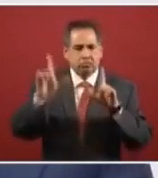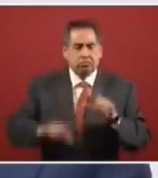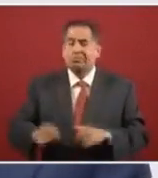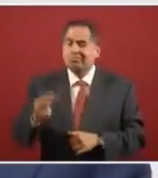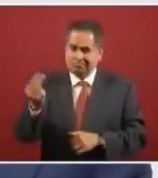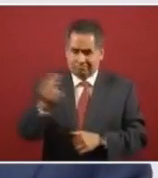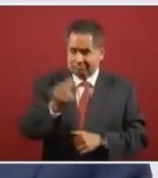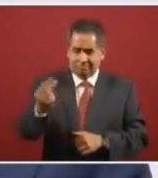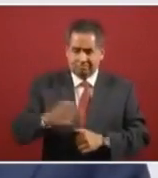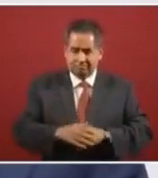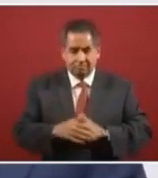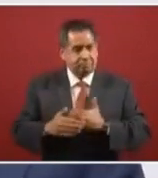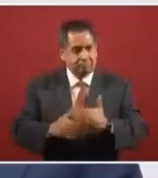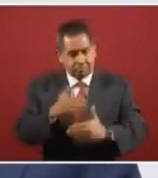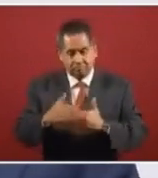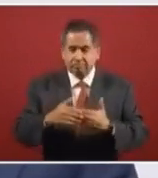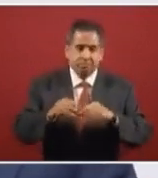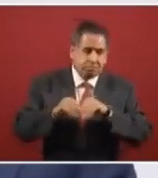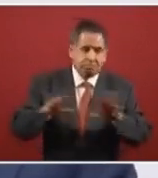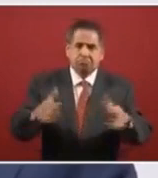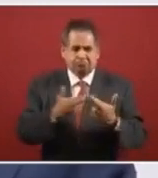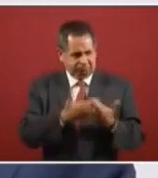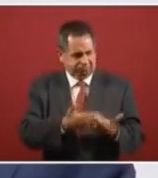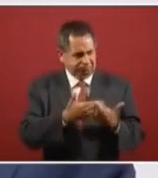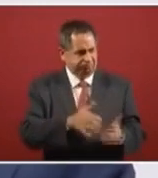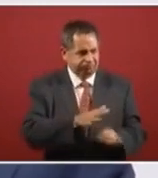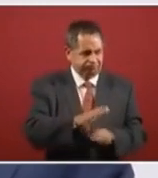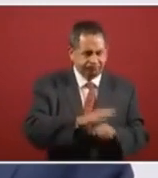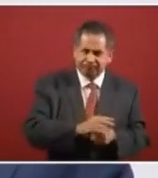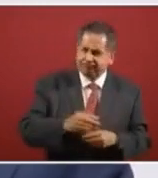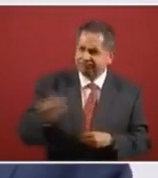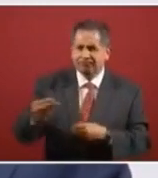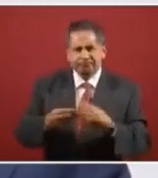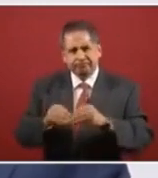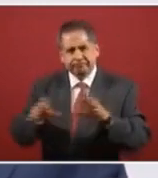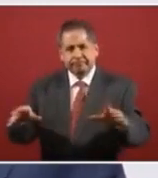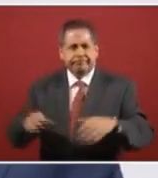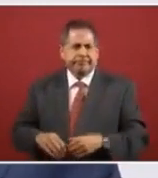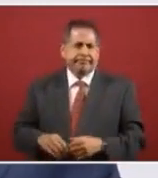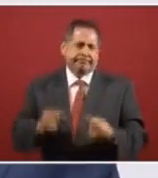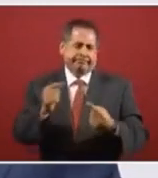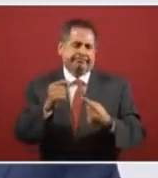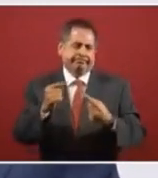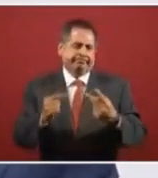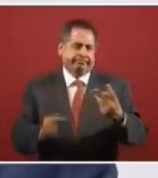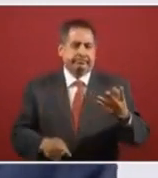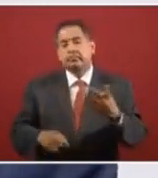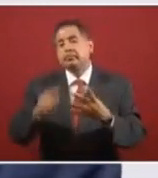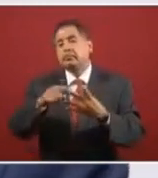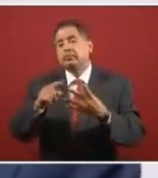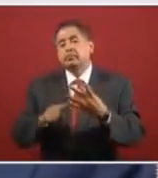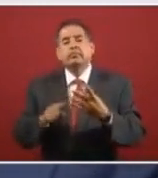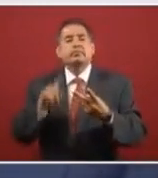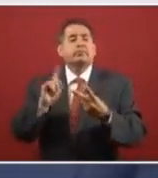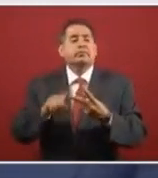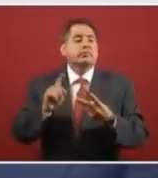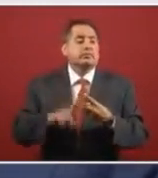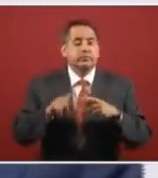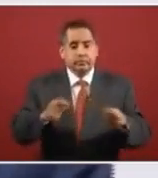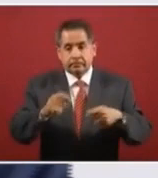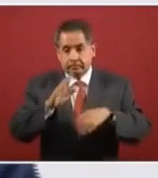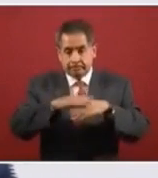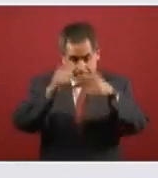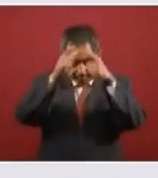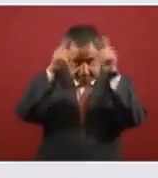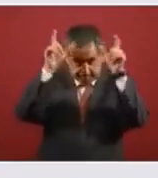of medications that there be enough and that they get distributed and another pending thing is